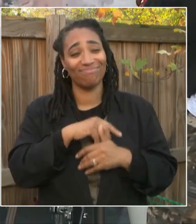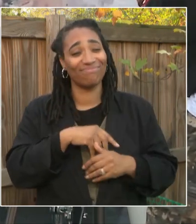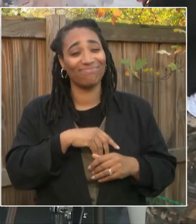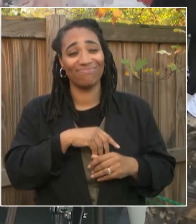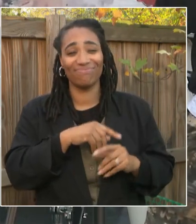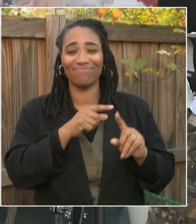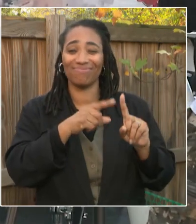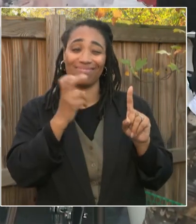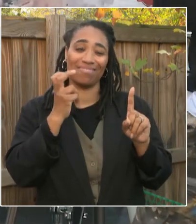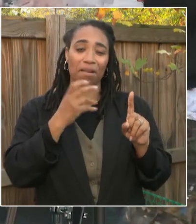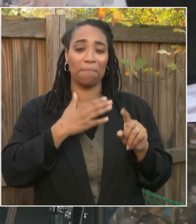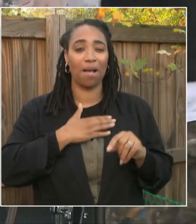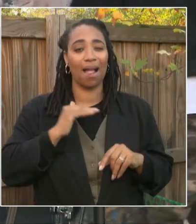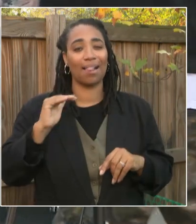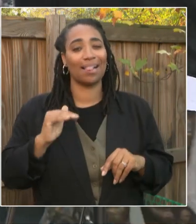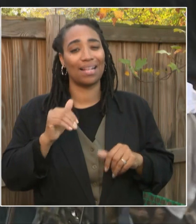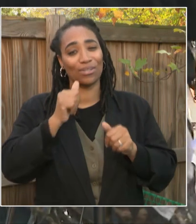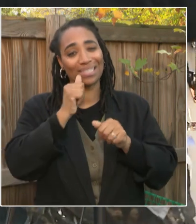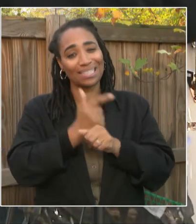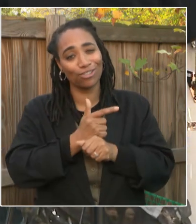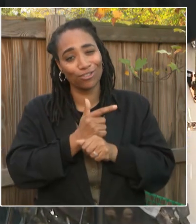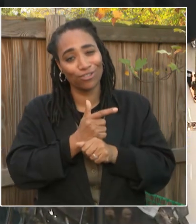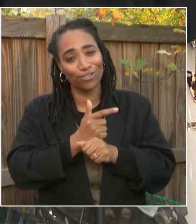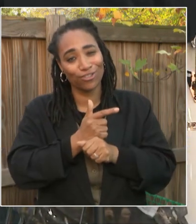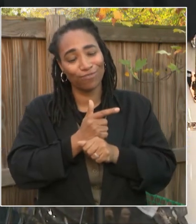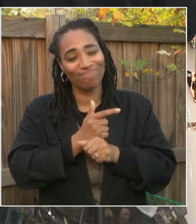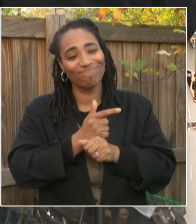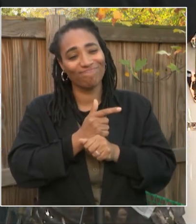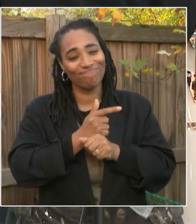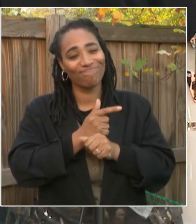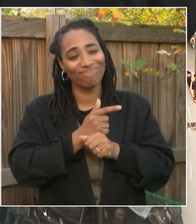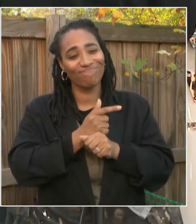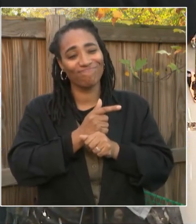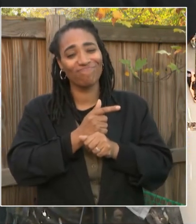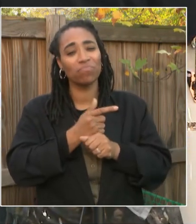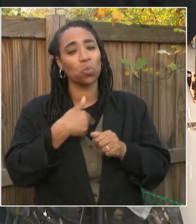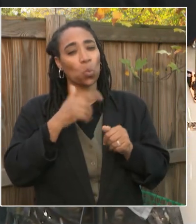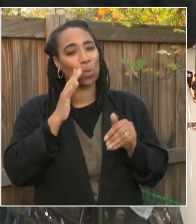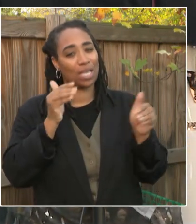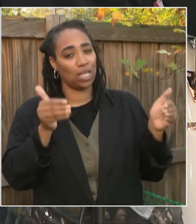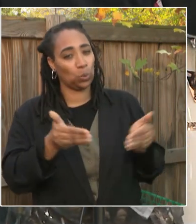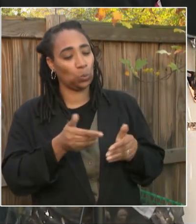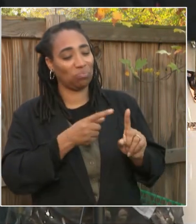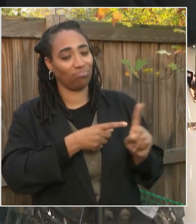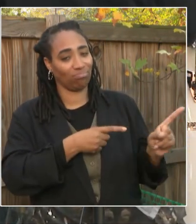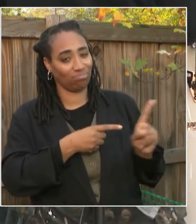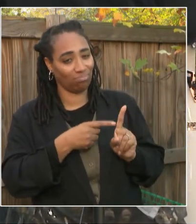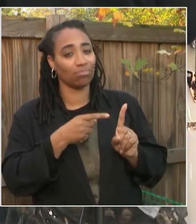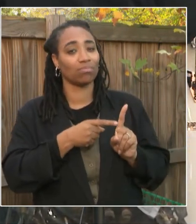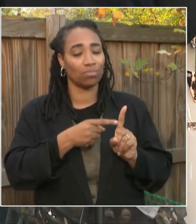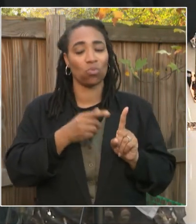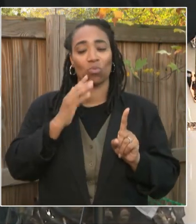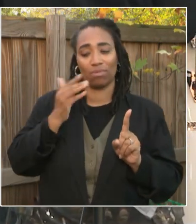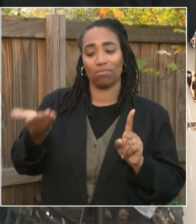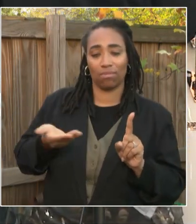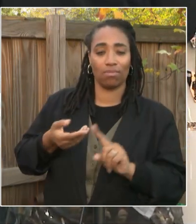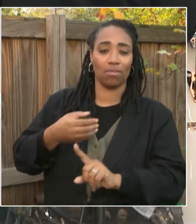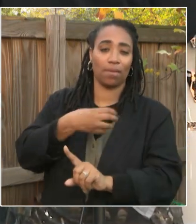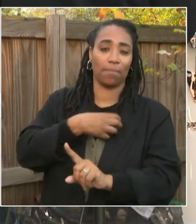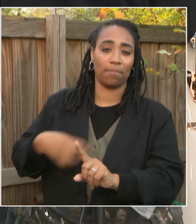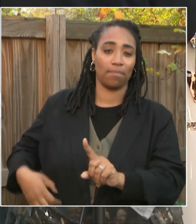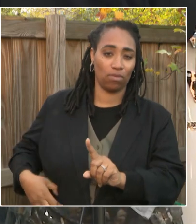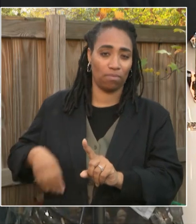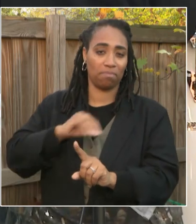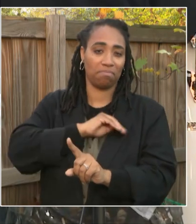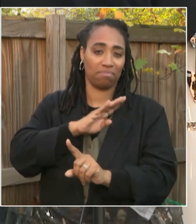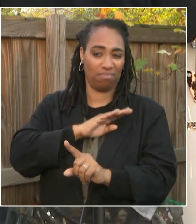She is going to come and she is going to introduce the mayor. She's going to introduce the mayor of Washington, D.C., our own Mayor Muriel Bowser.